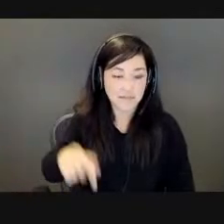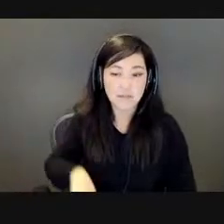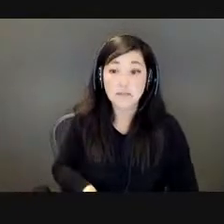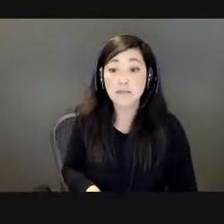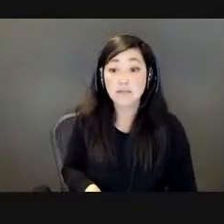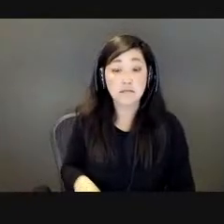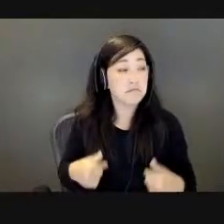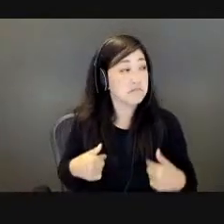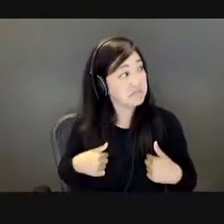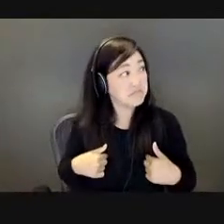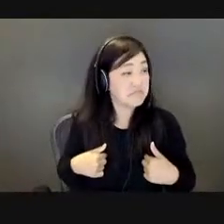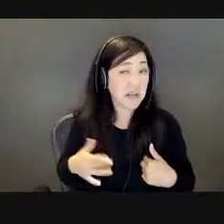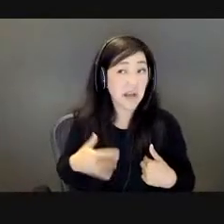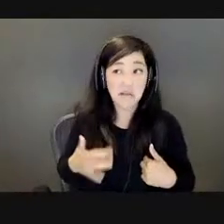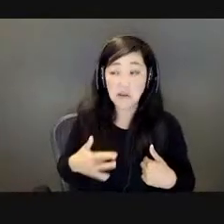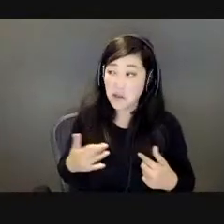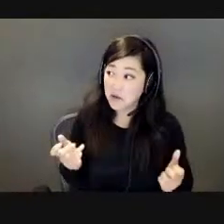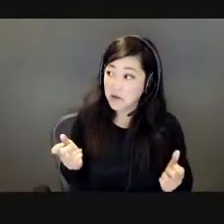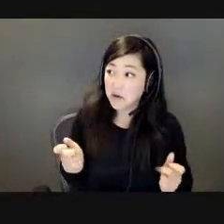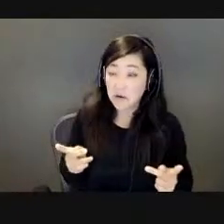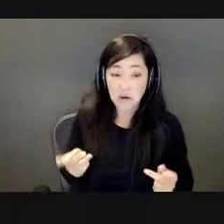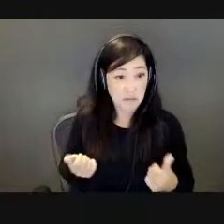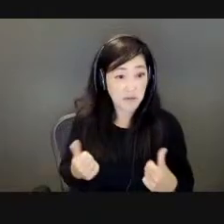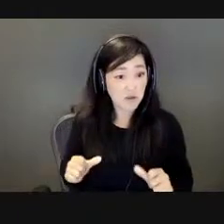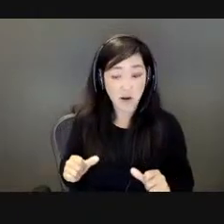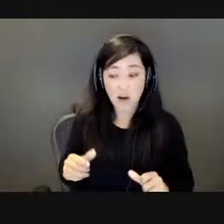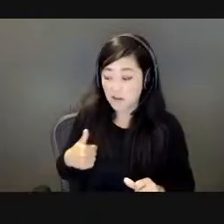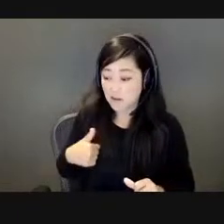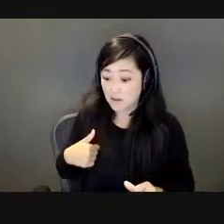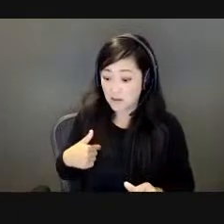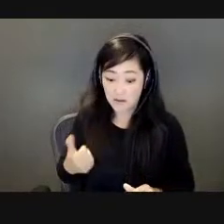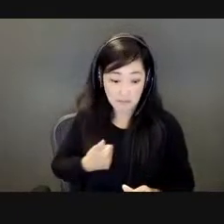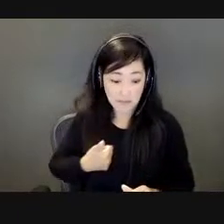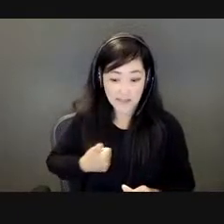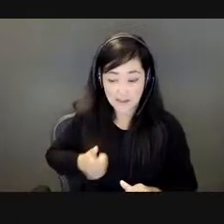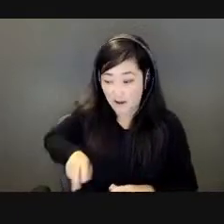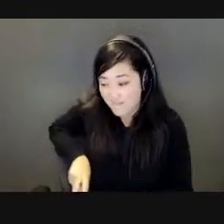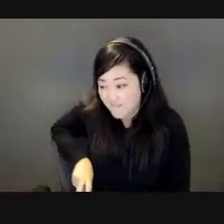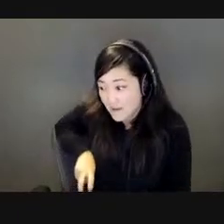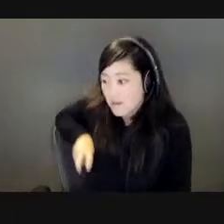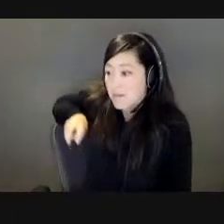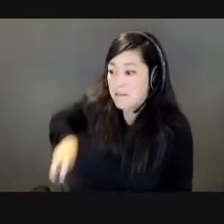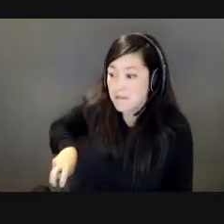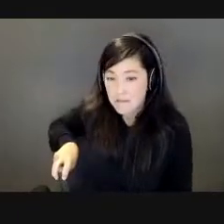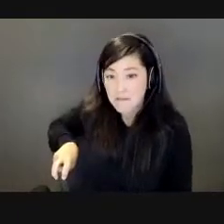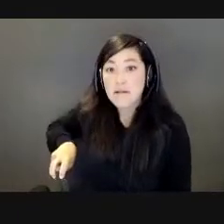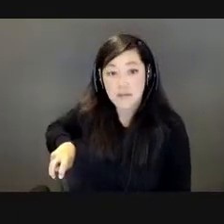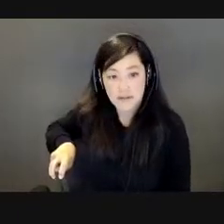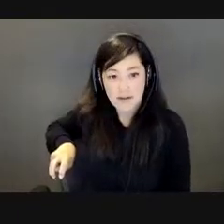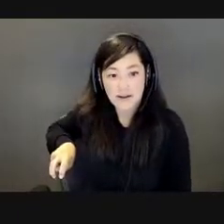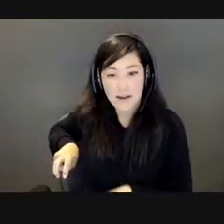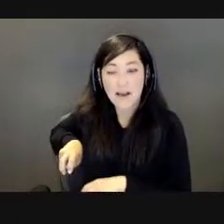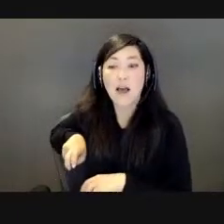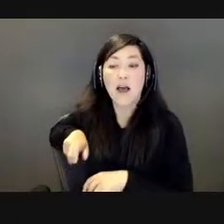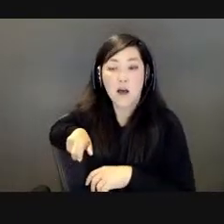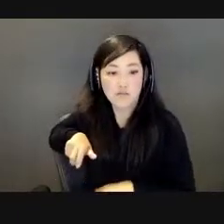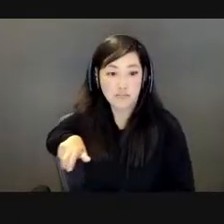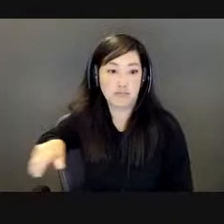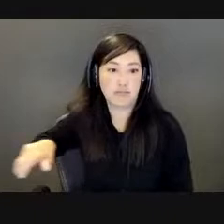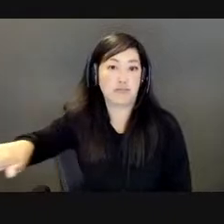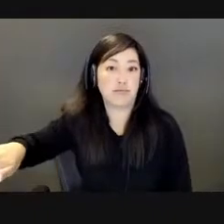more adventurous that day, so actually I transferred out, then picked my chair up, and then somehow got back up onto the boardwalk, which really was